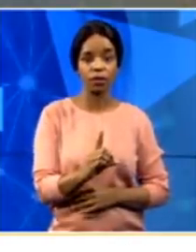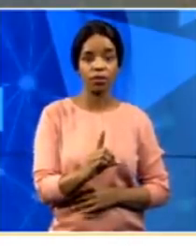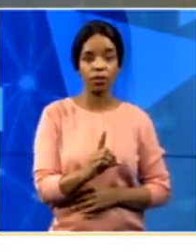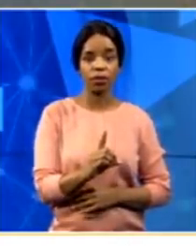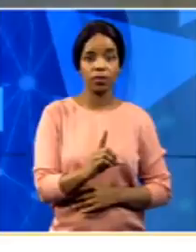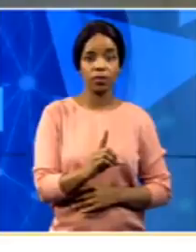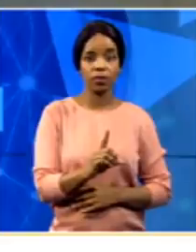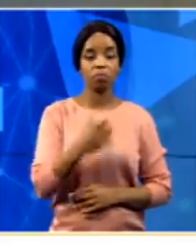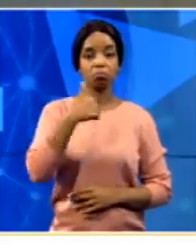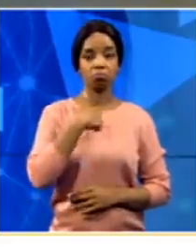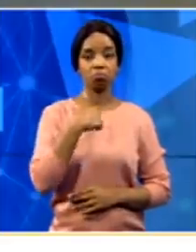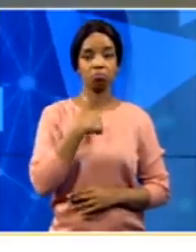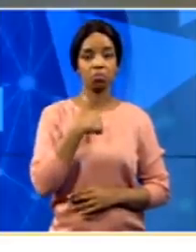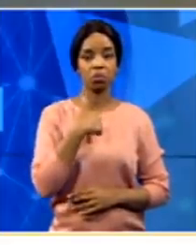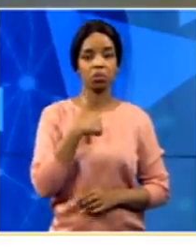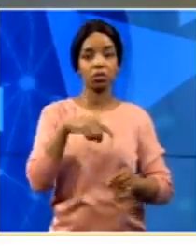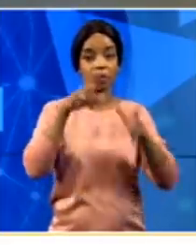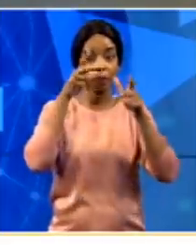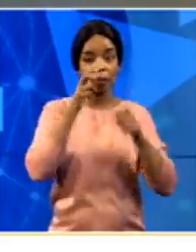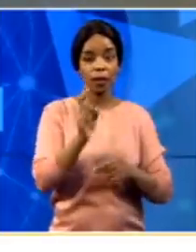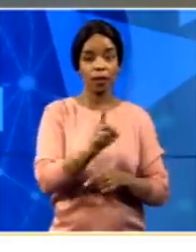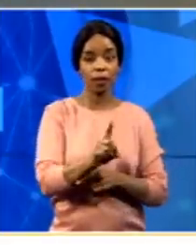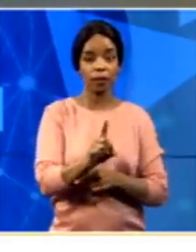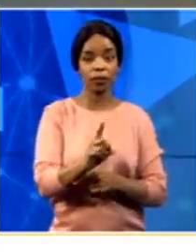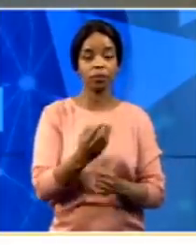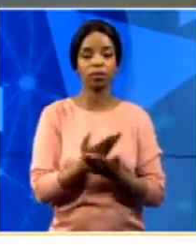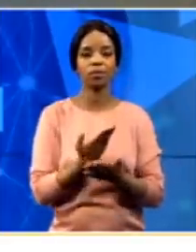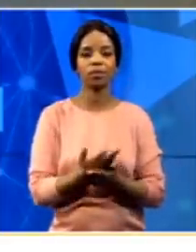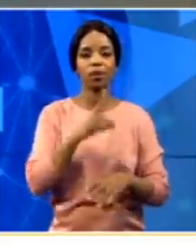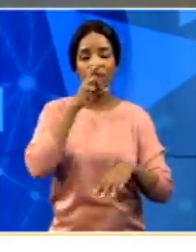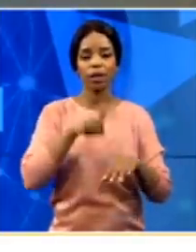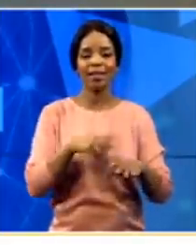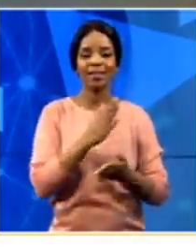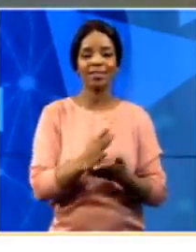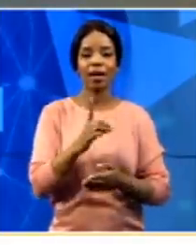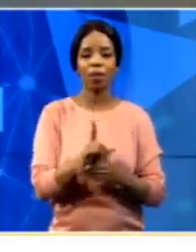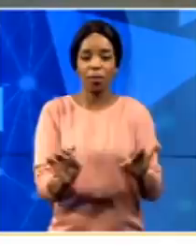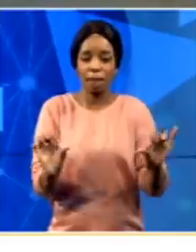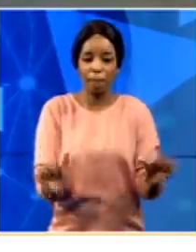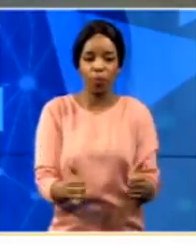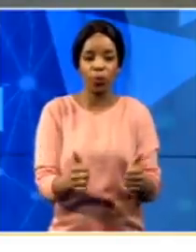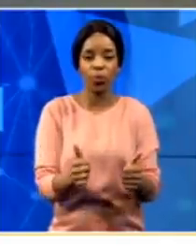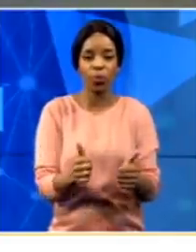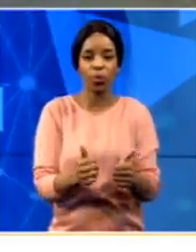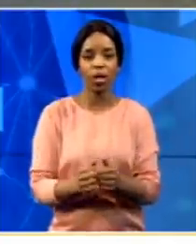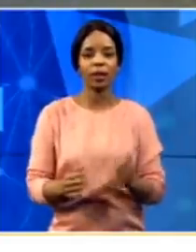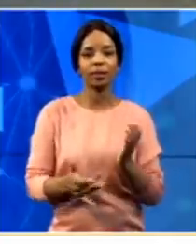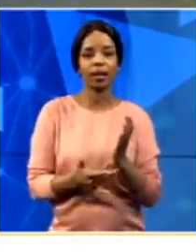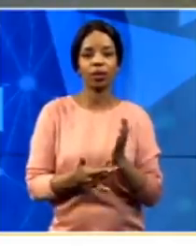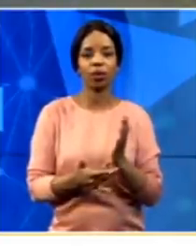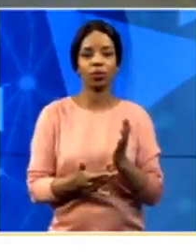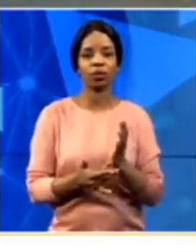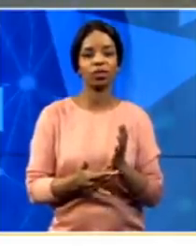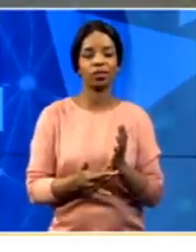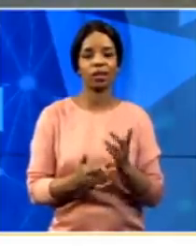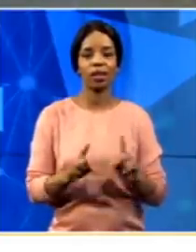that the caller may need someone younger to help them with the technology to access it and play around a bit.